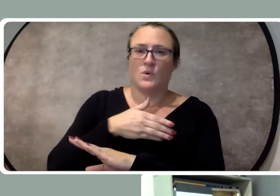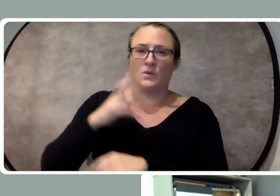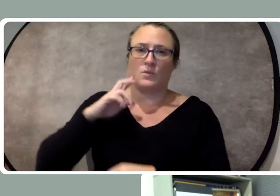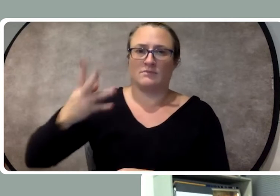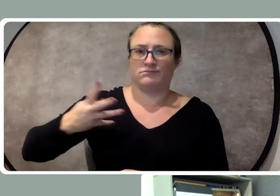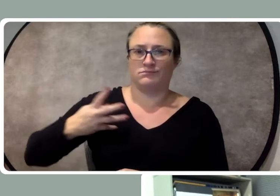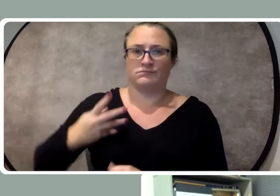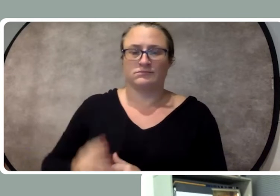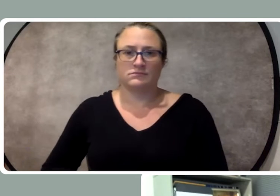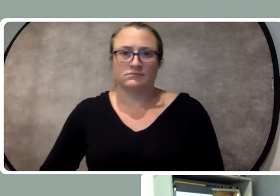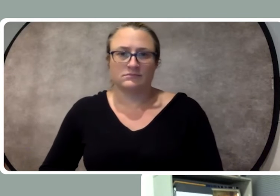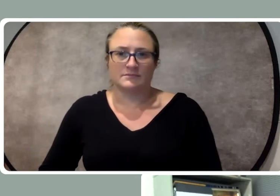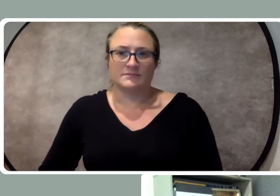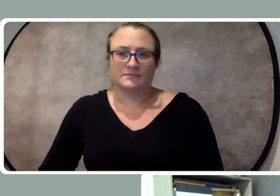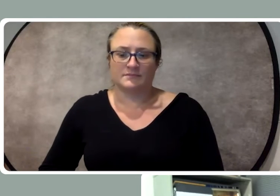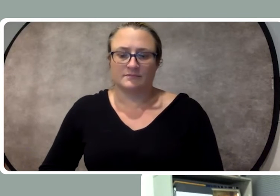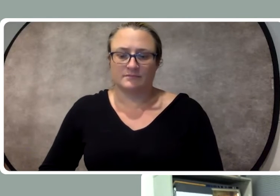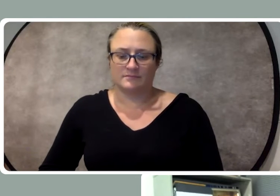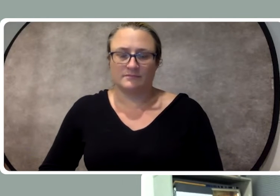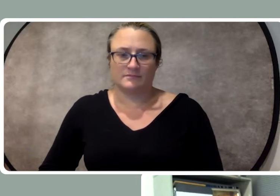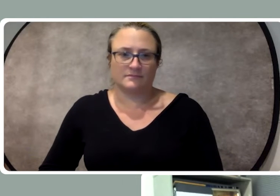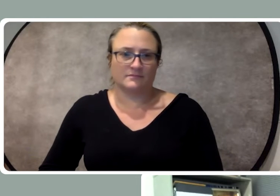Thank you for addressing that, Dr. Ademuyiwa.